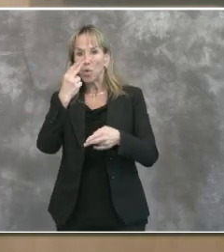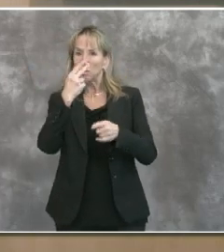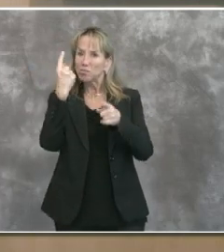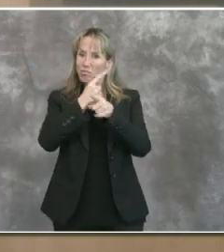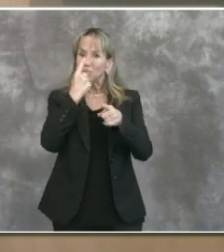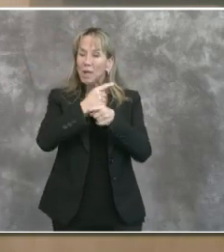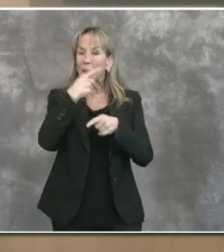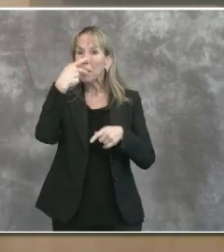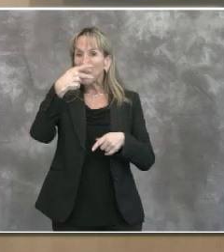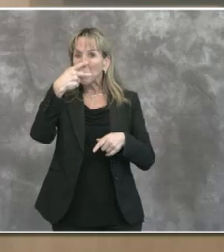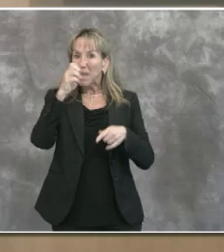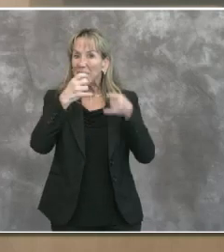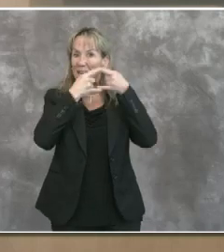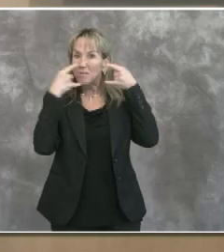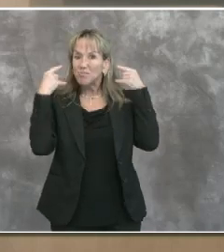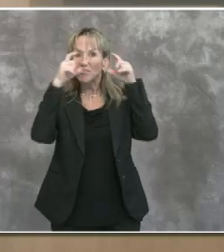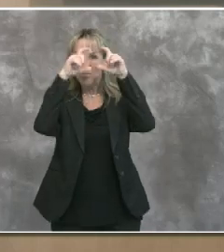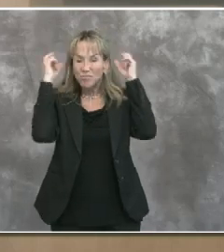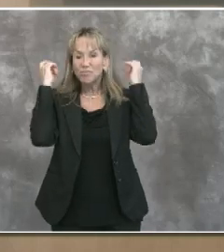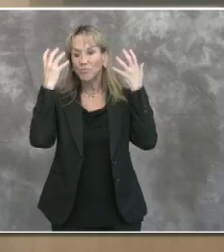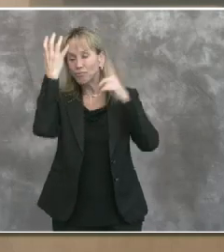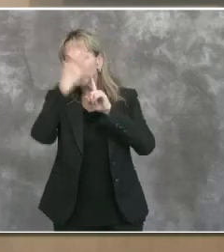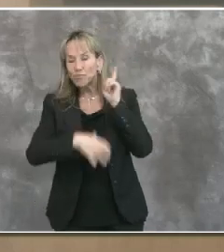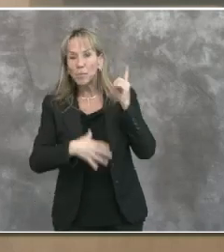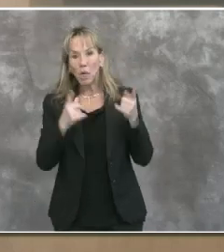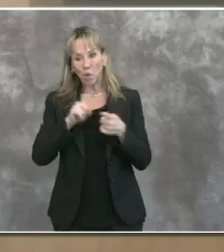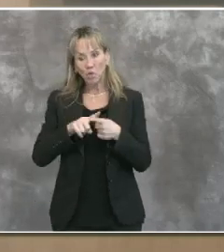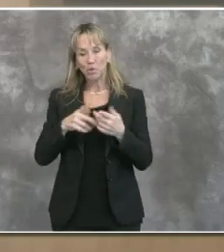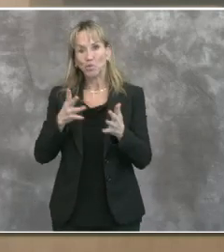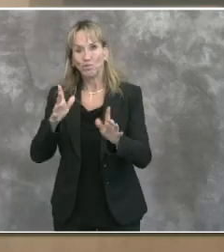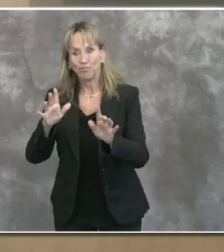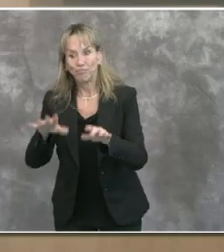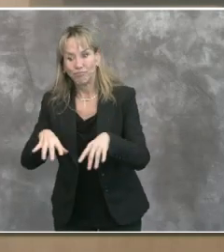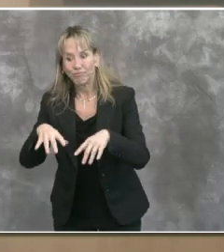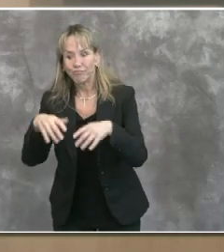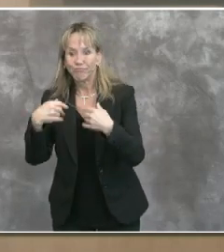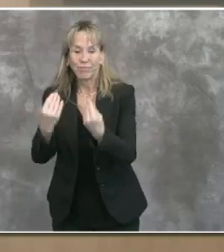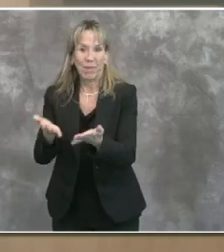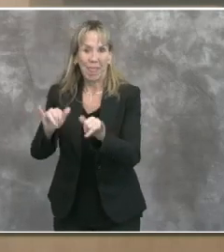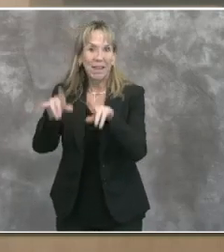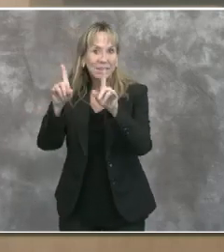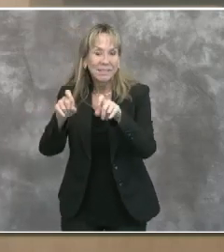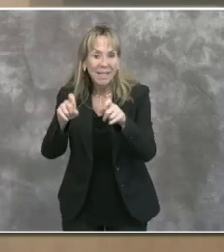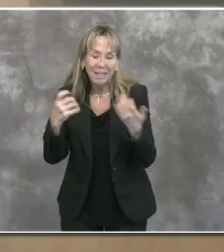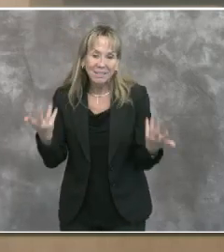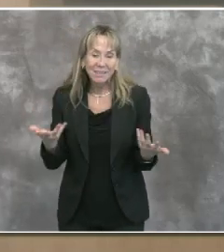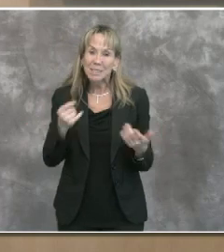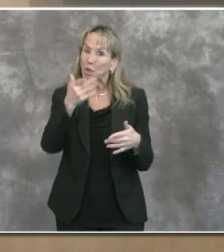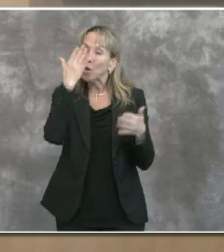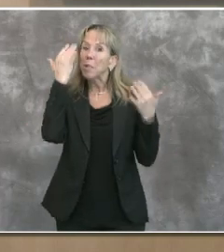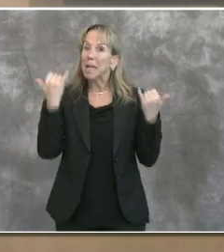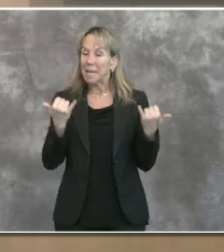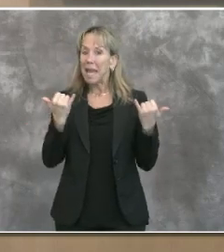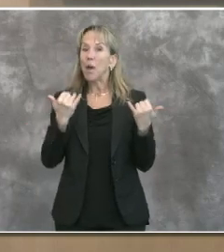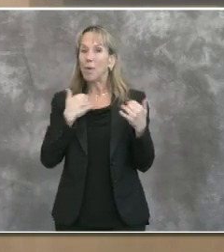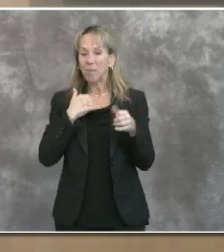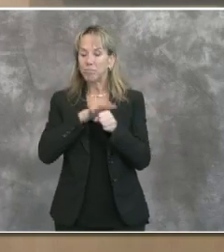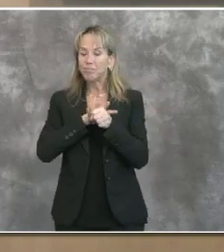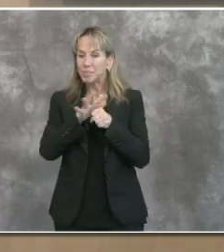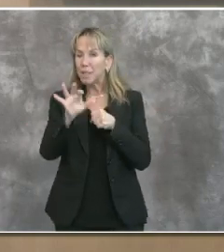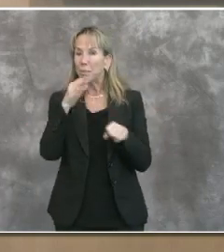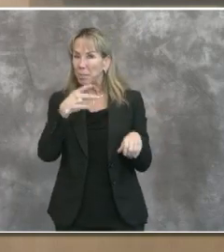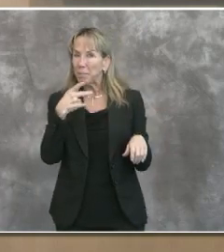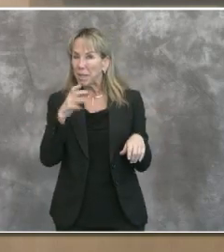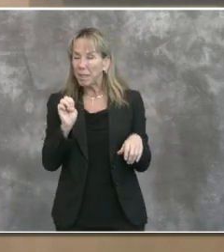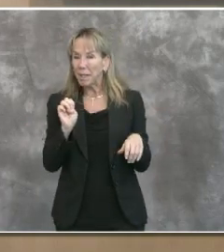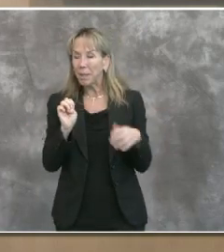be able to gather the specimens. And right now, there is an issue with making sure that there's enough PPE to go around for all needs. And it's